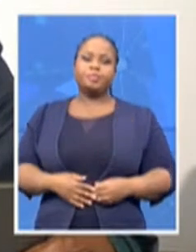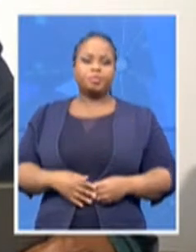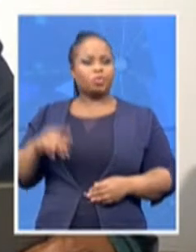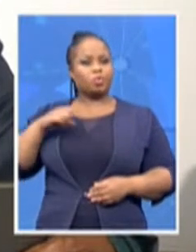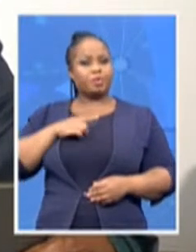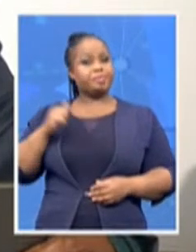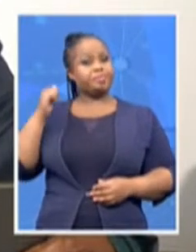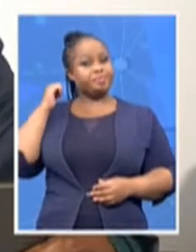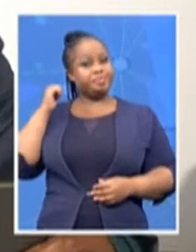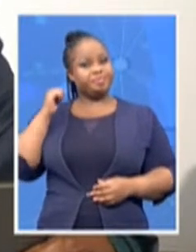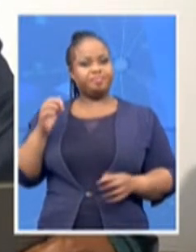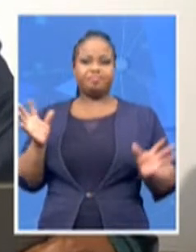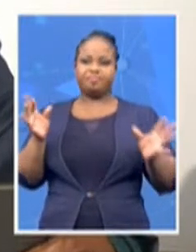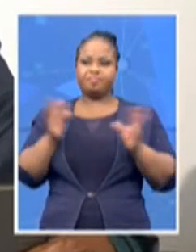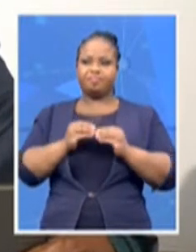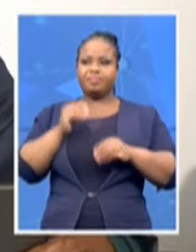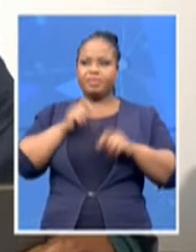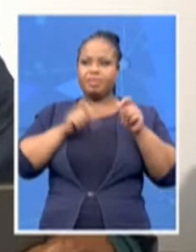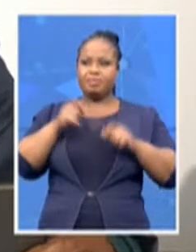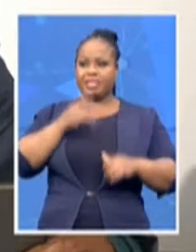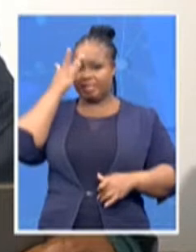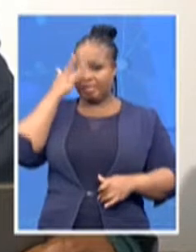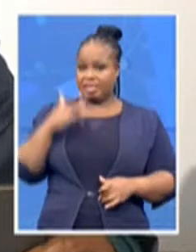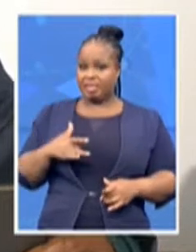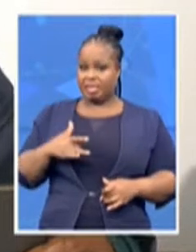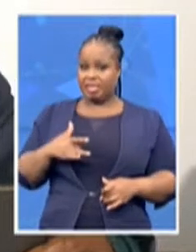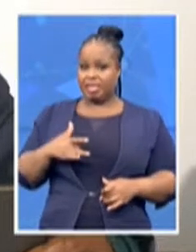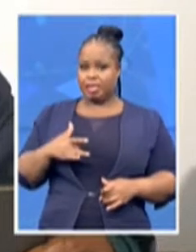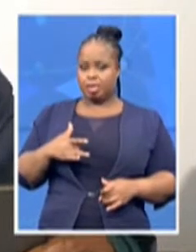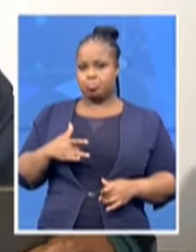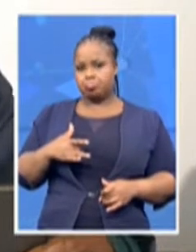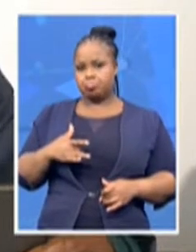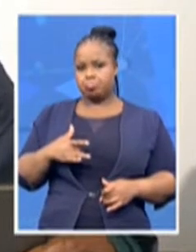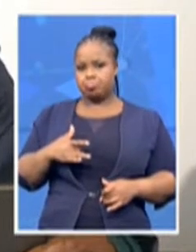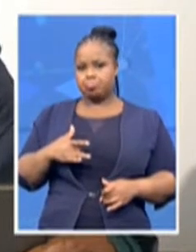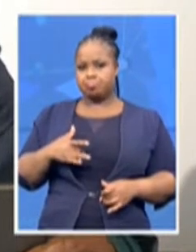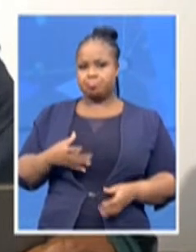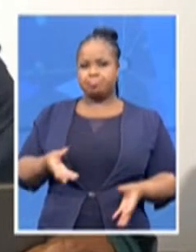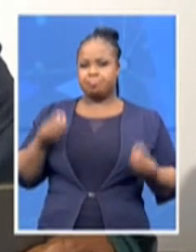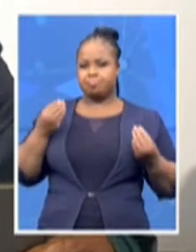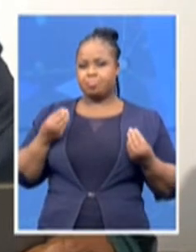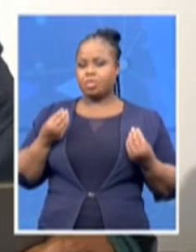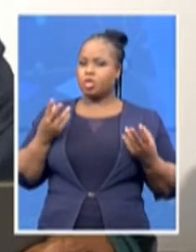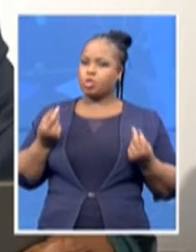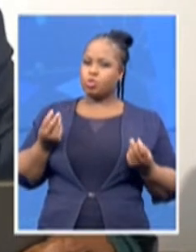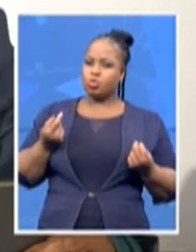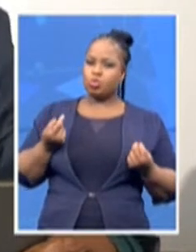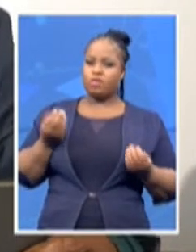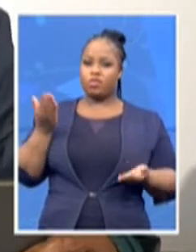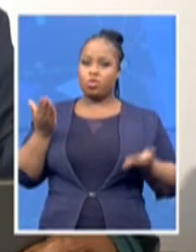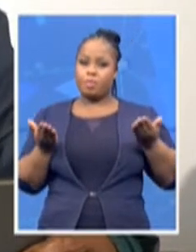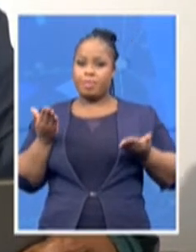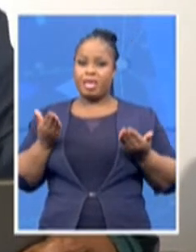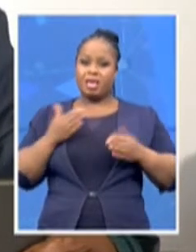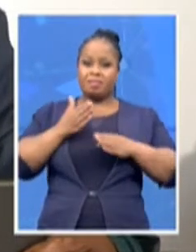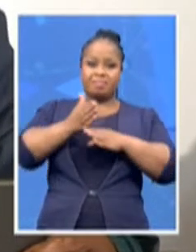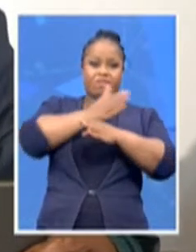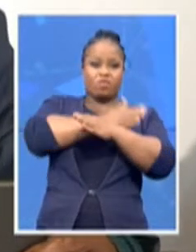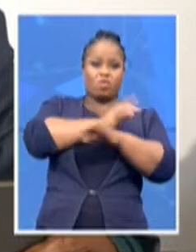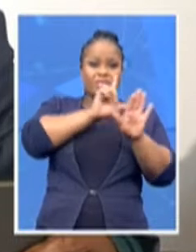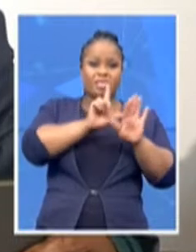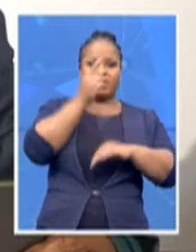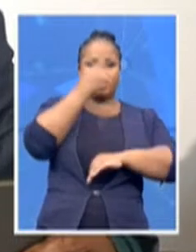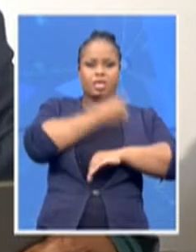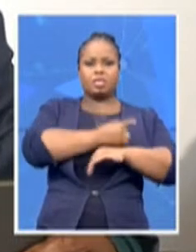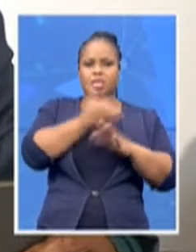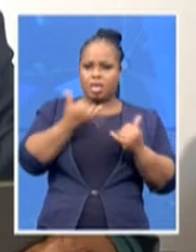rates, new cases, as compared to the last 7 days, we are down by 35% in this third